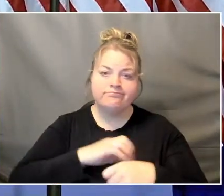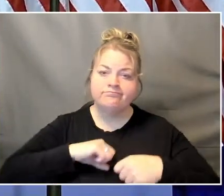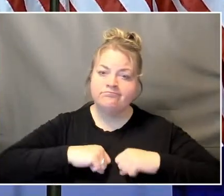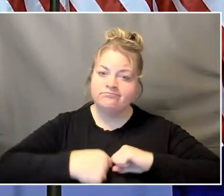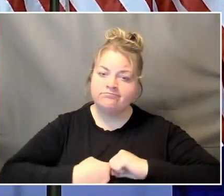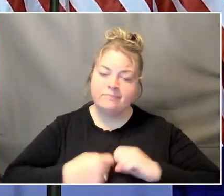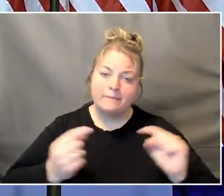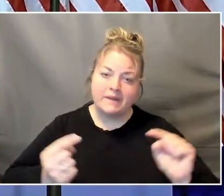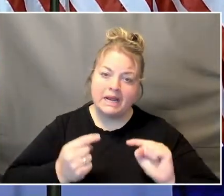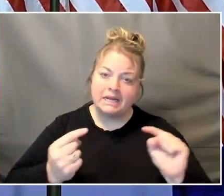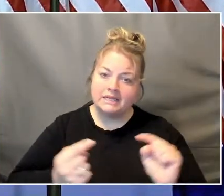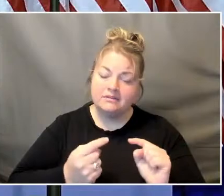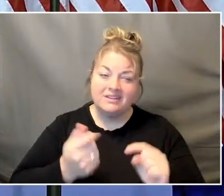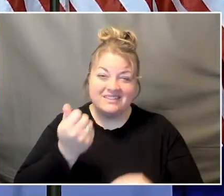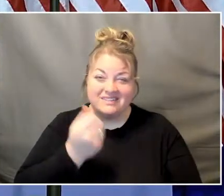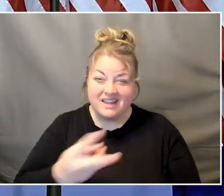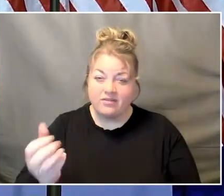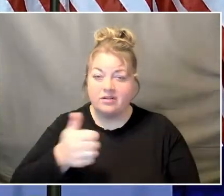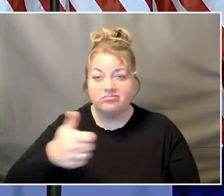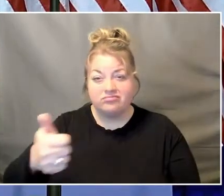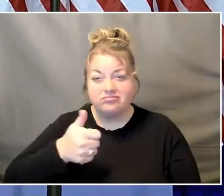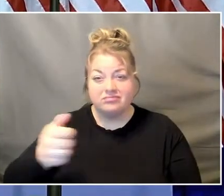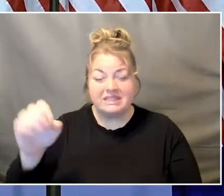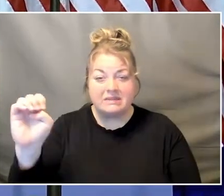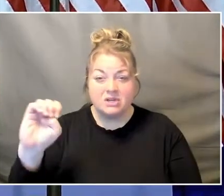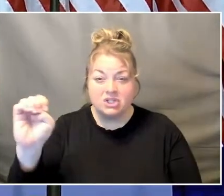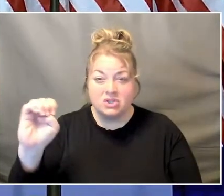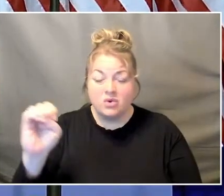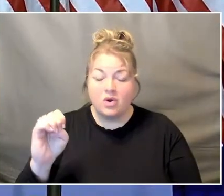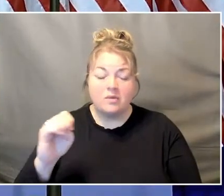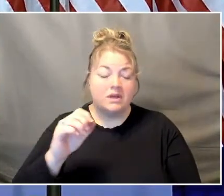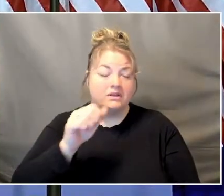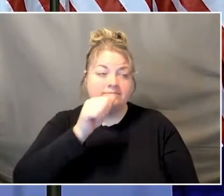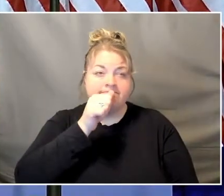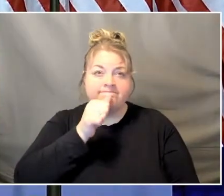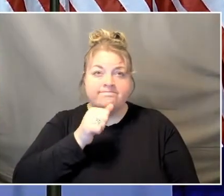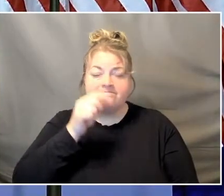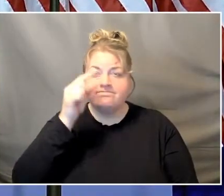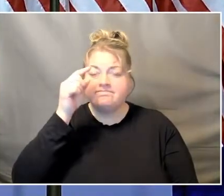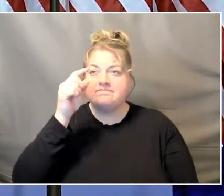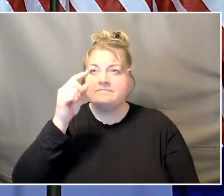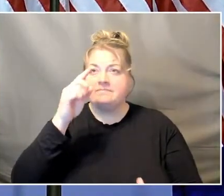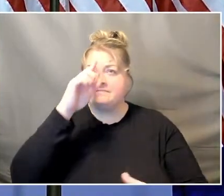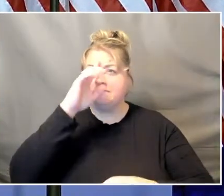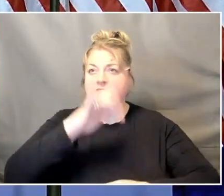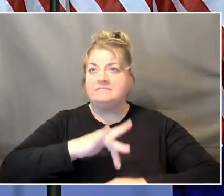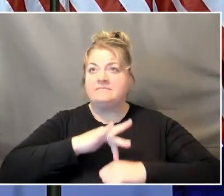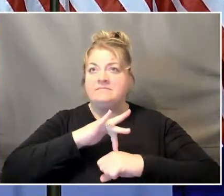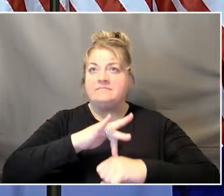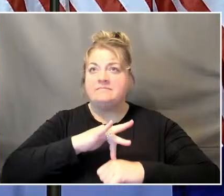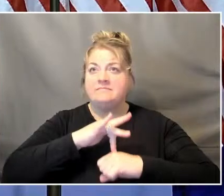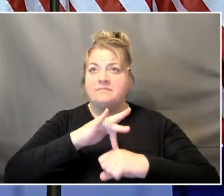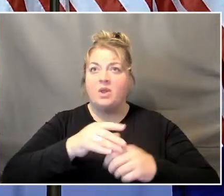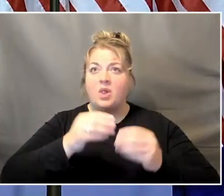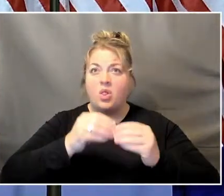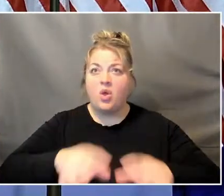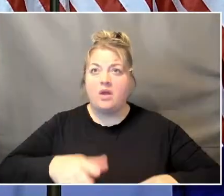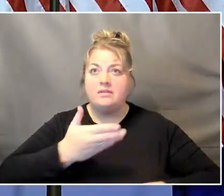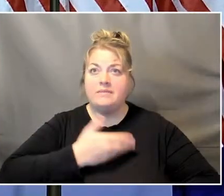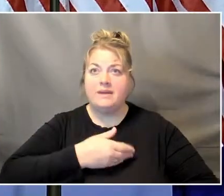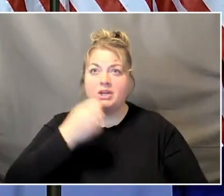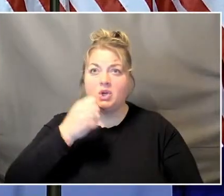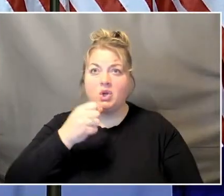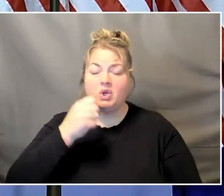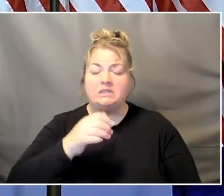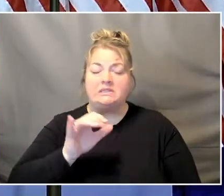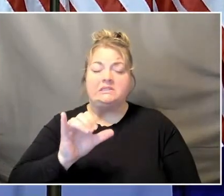several visits to the emergency room and the unbearable mental toll of waiting for the inevitable and unavoidable loss of our baby girl.